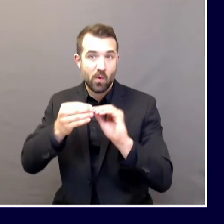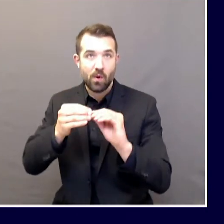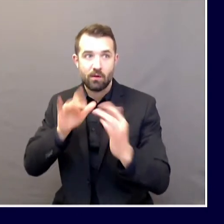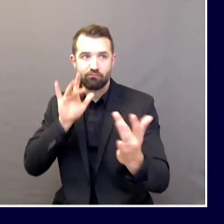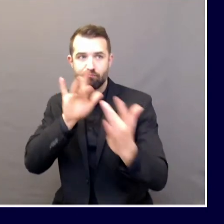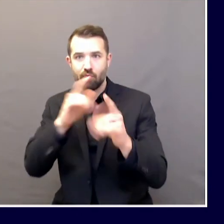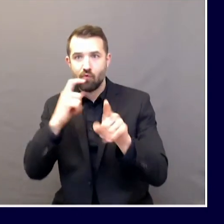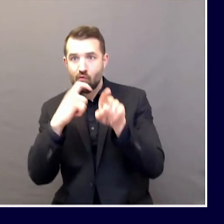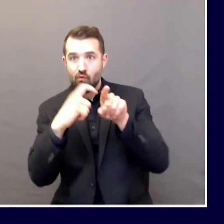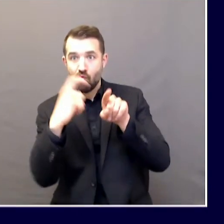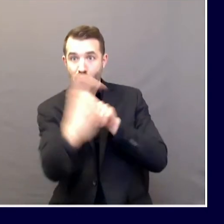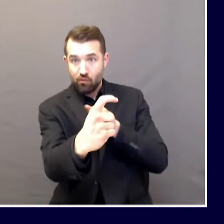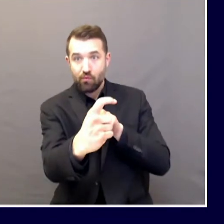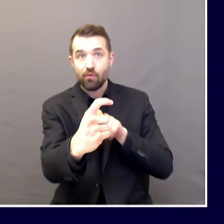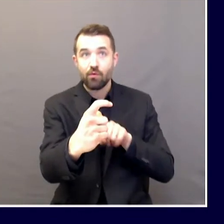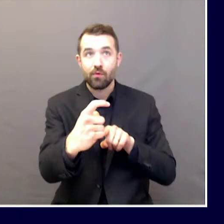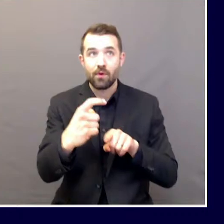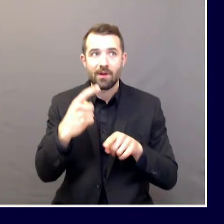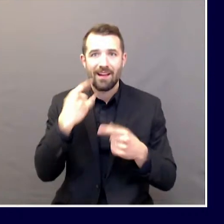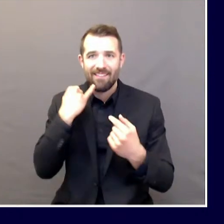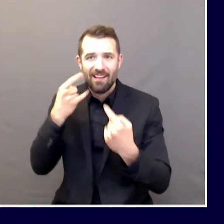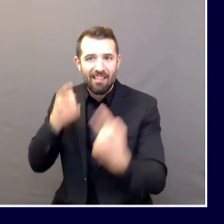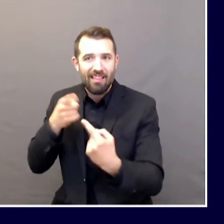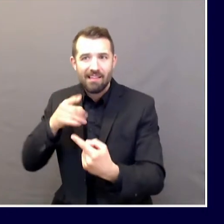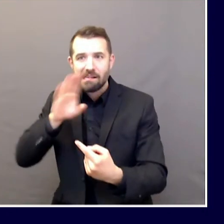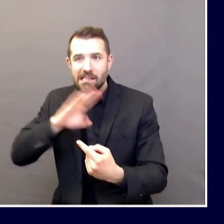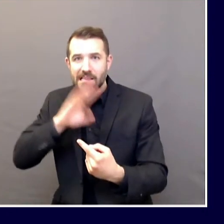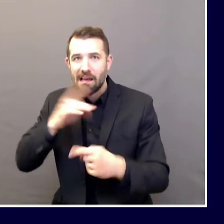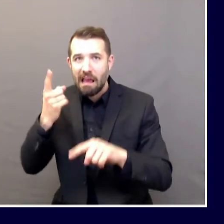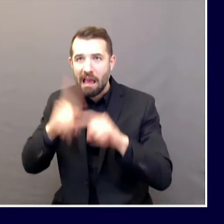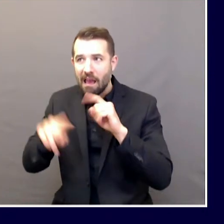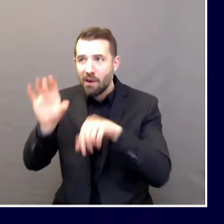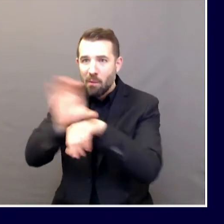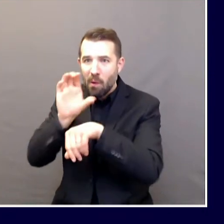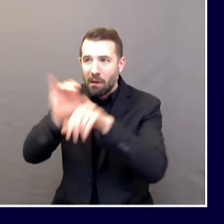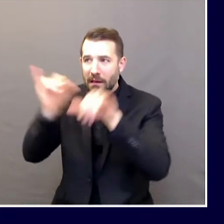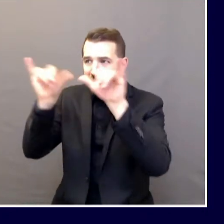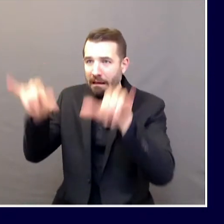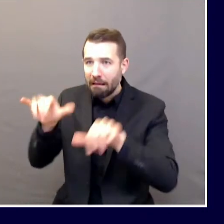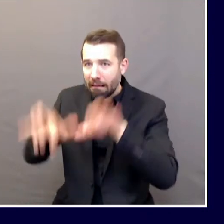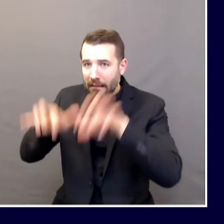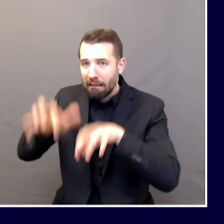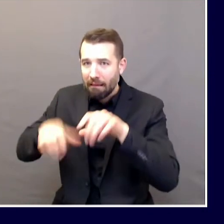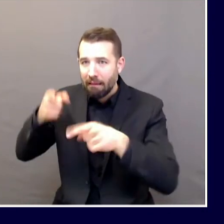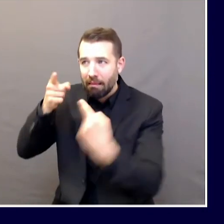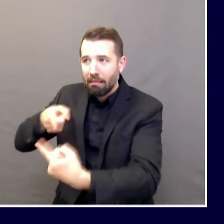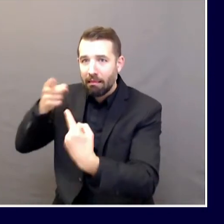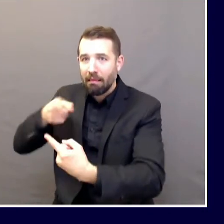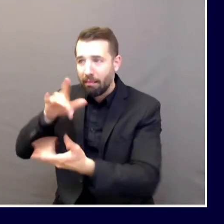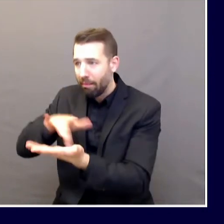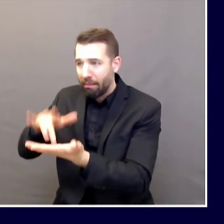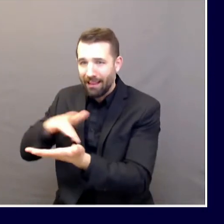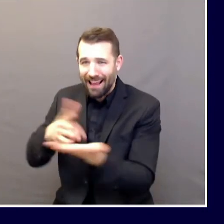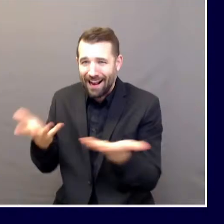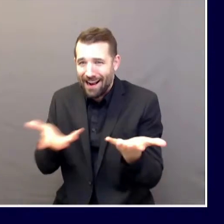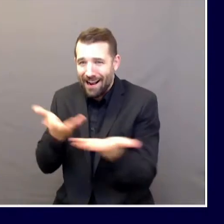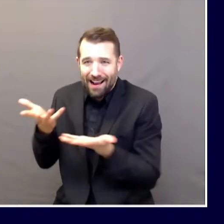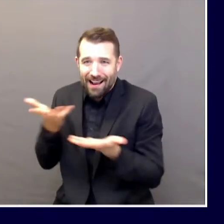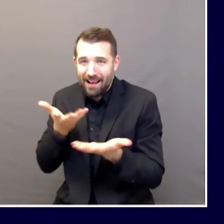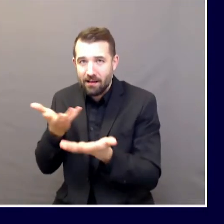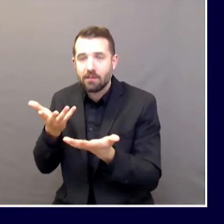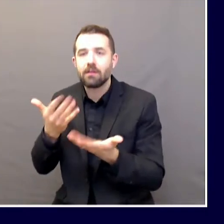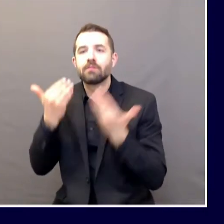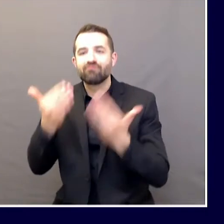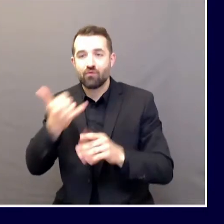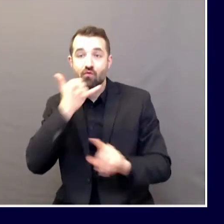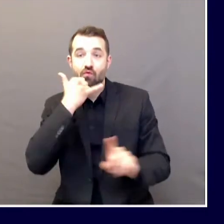difficult time accessing the various websites. This is not an express lane to getting